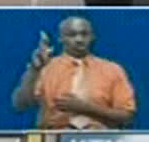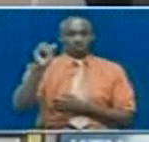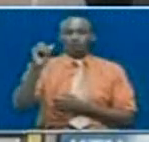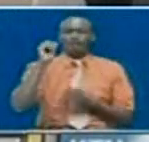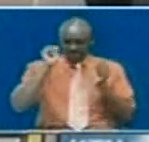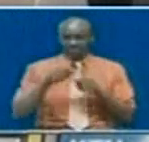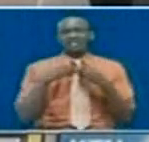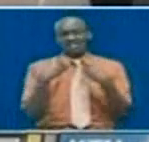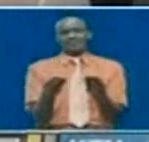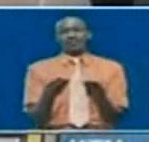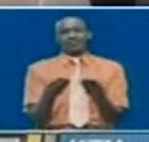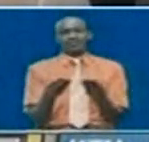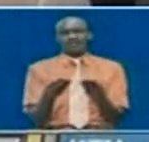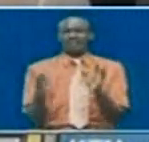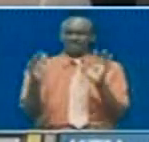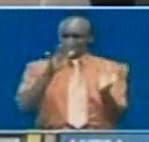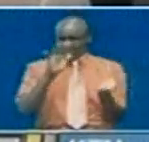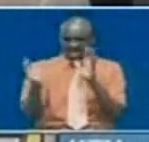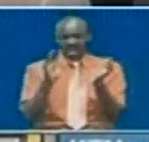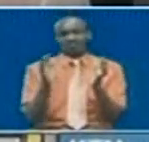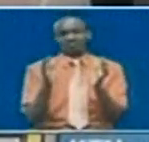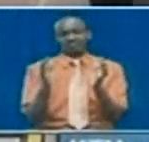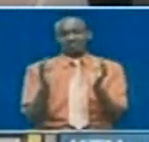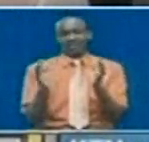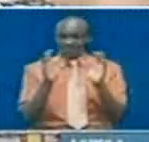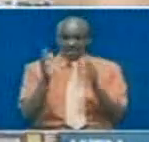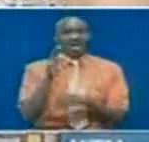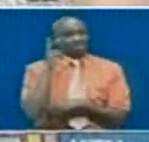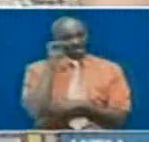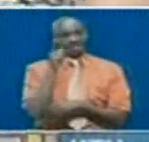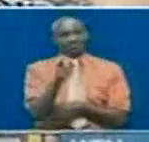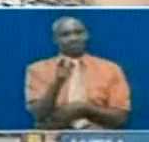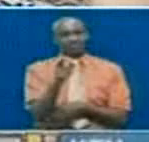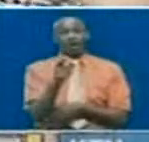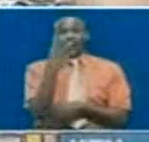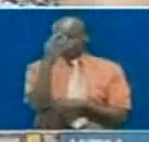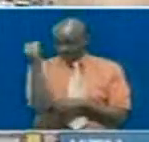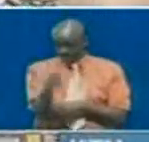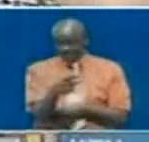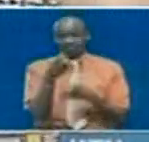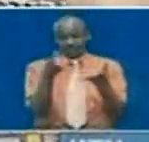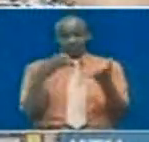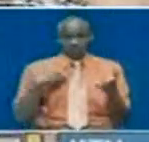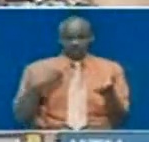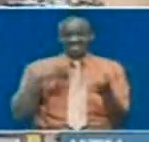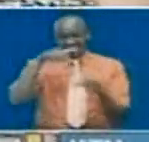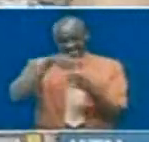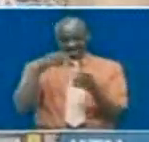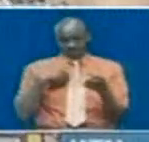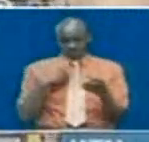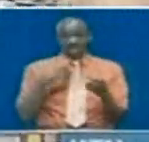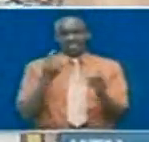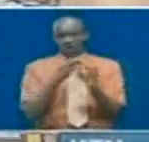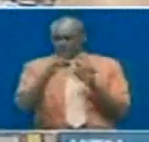given a fair hearing. For months, Mung'aro has been right in the middle of a brewing